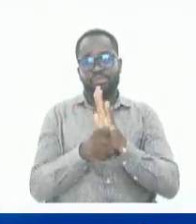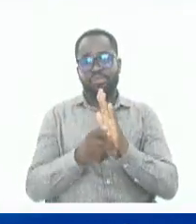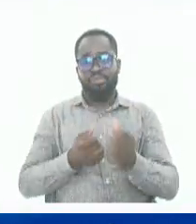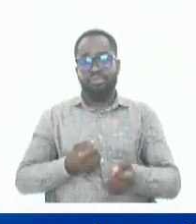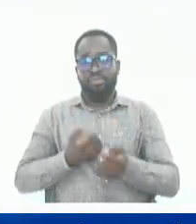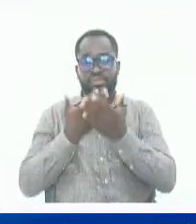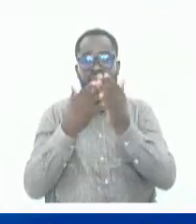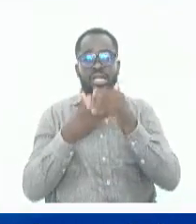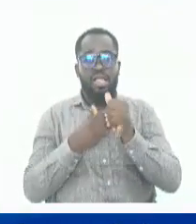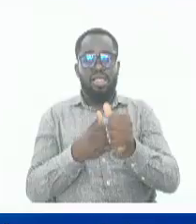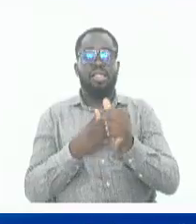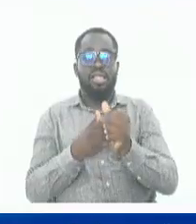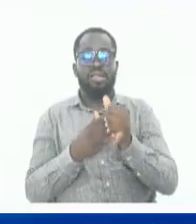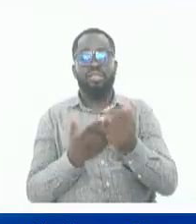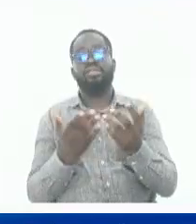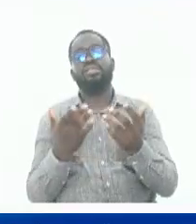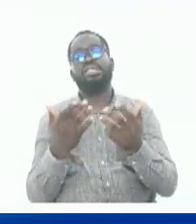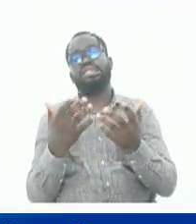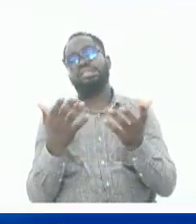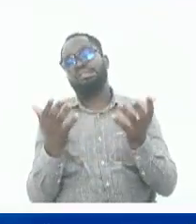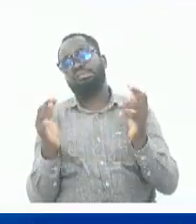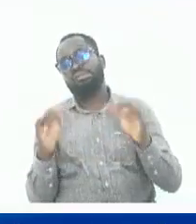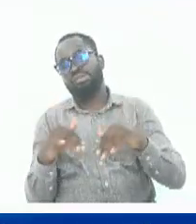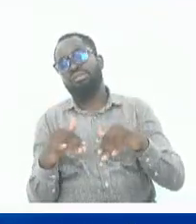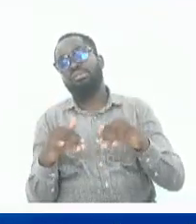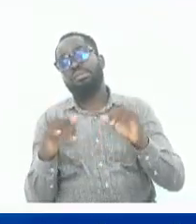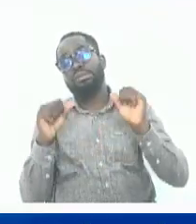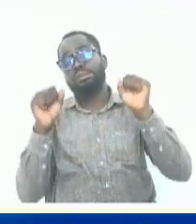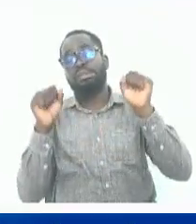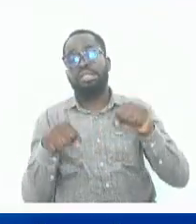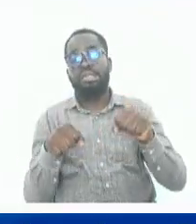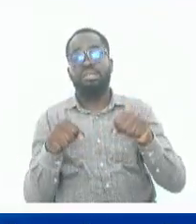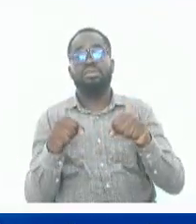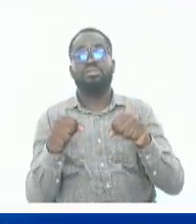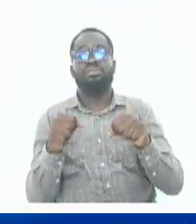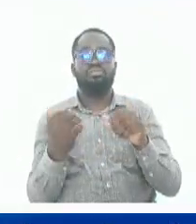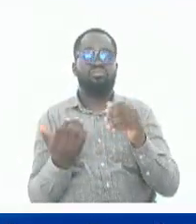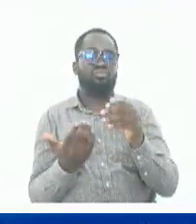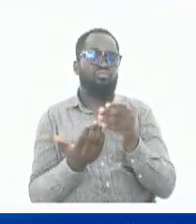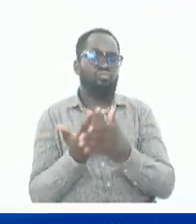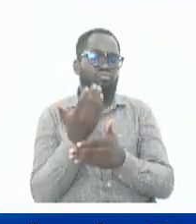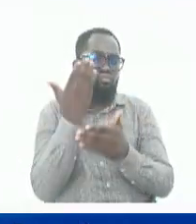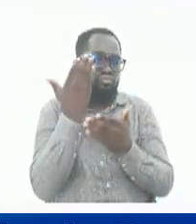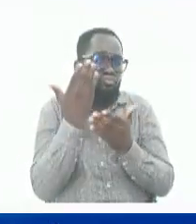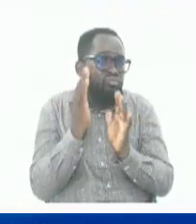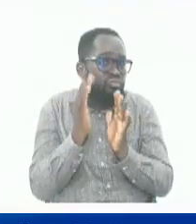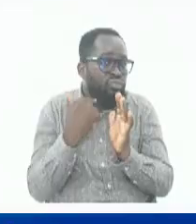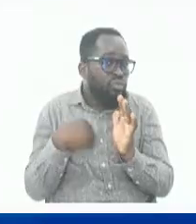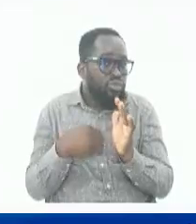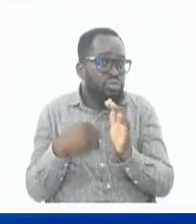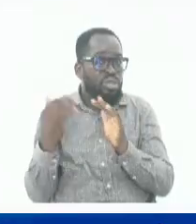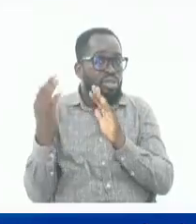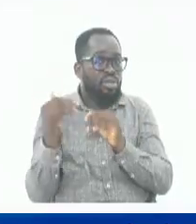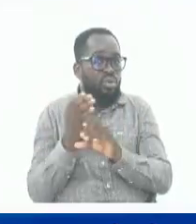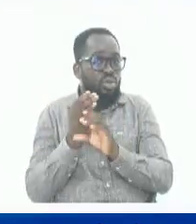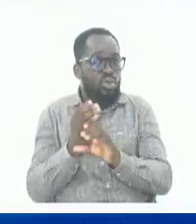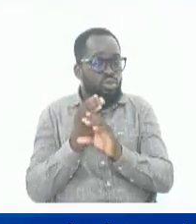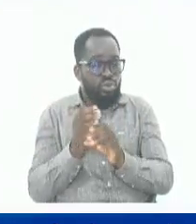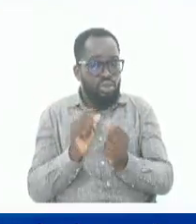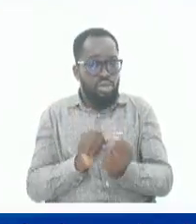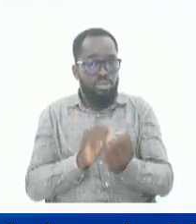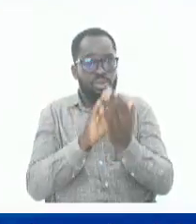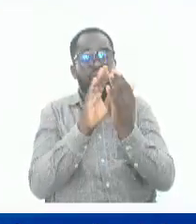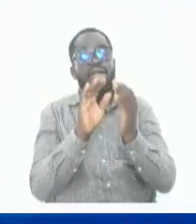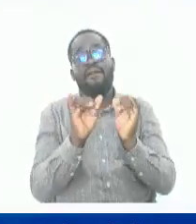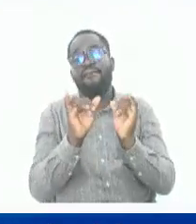execution could lead to volatility, primarily in bond yields. We anticipate a cautious approach to fixed